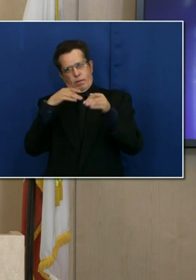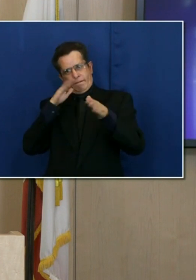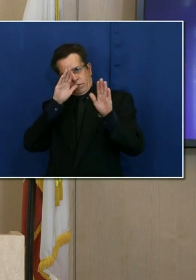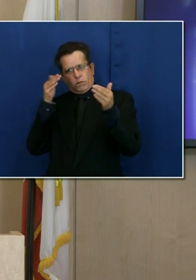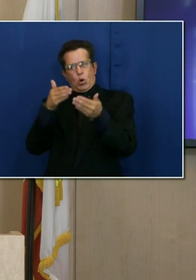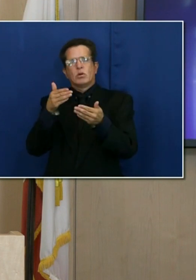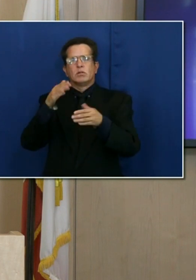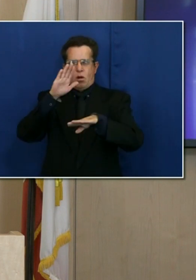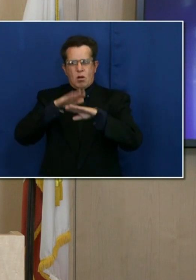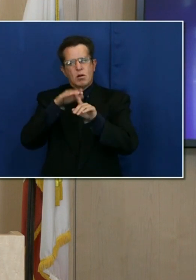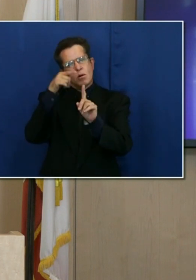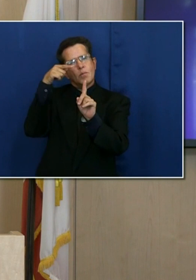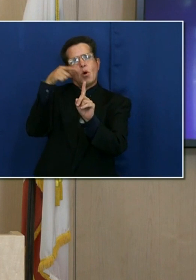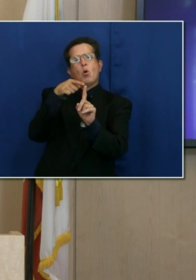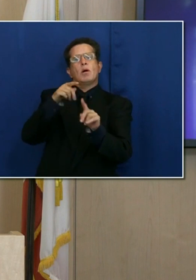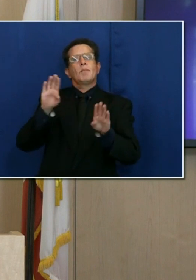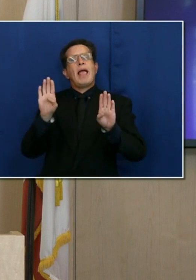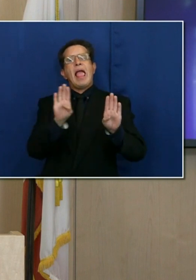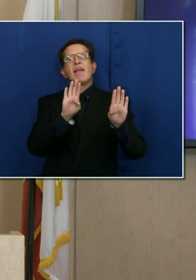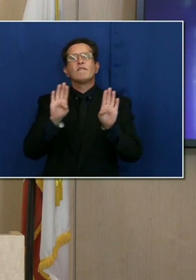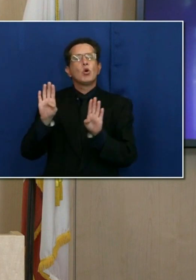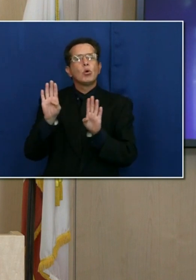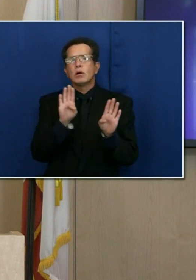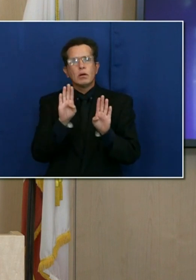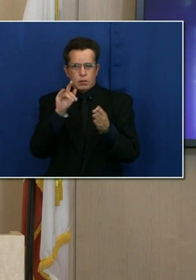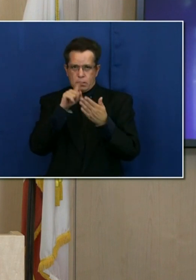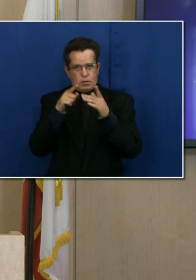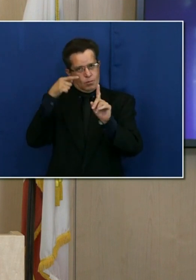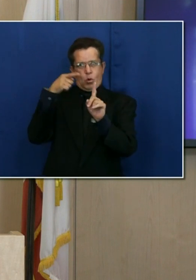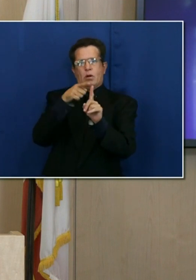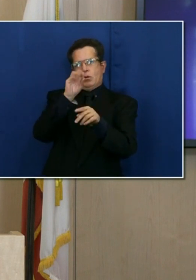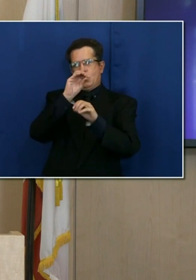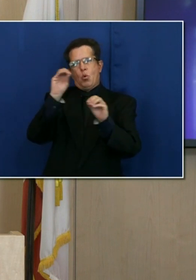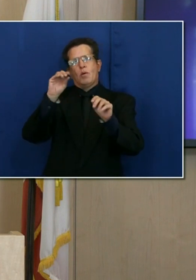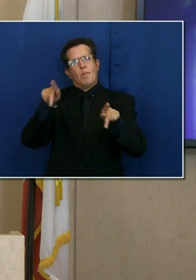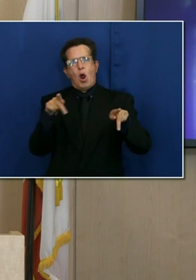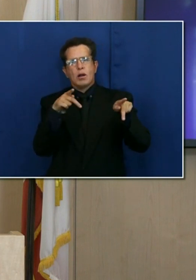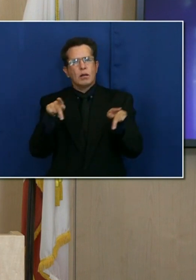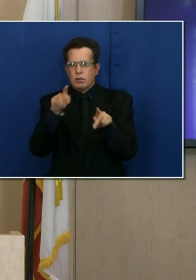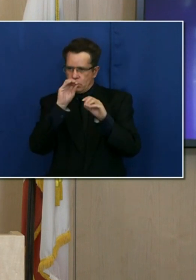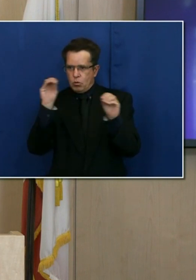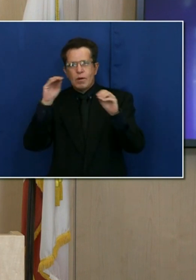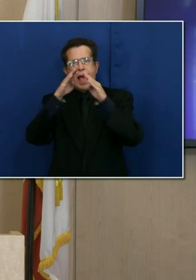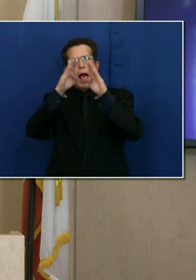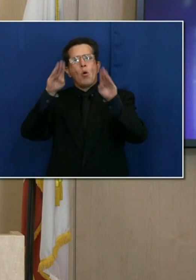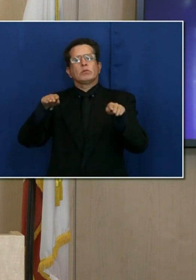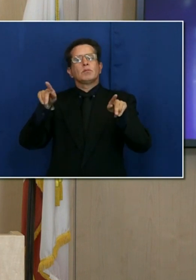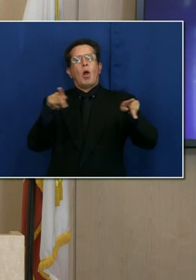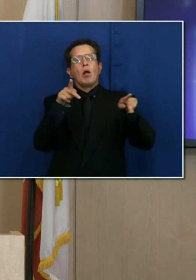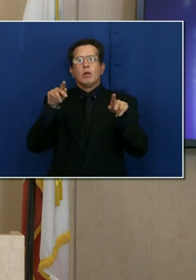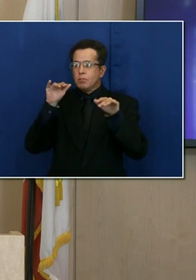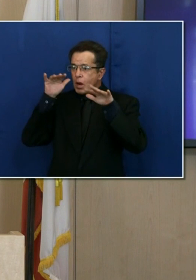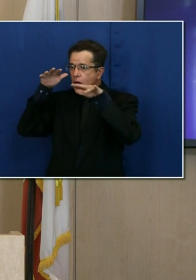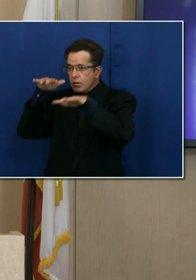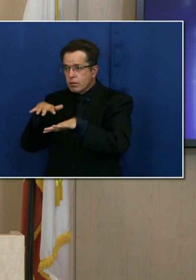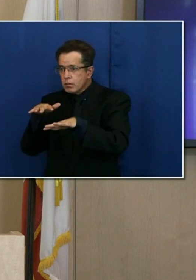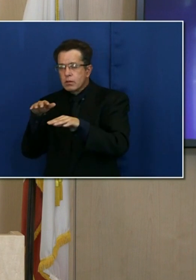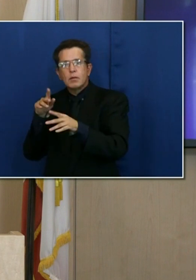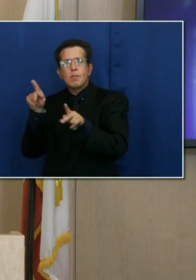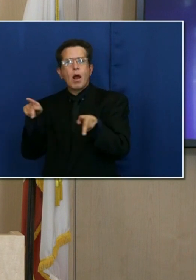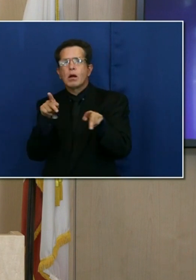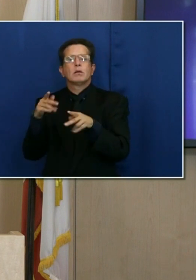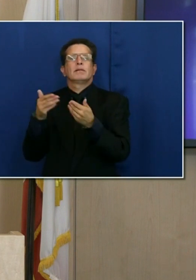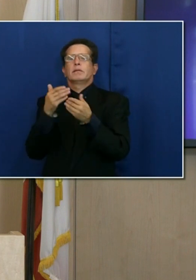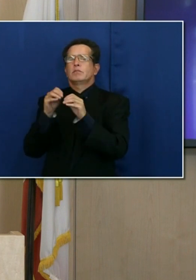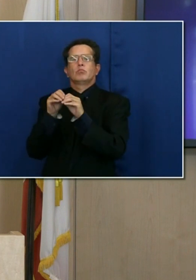behavior is not to have house parties and social gatherings that really allow the virus